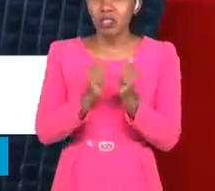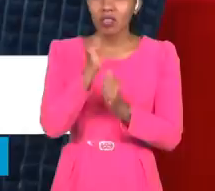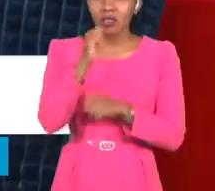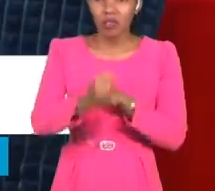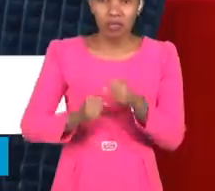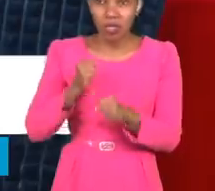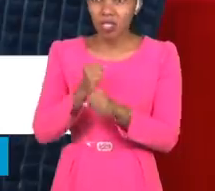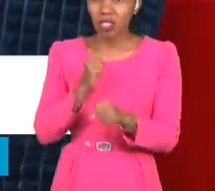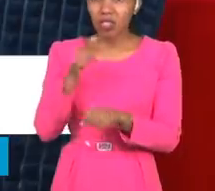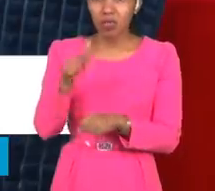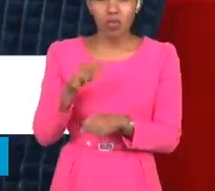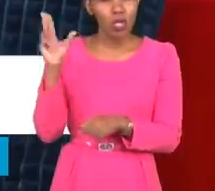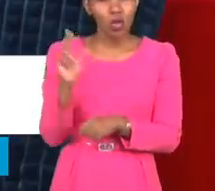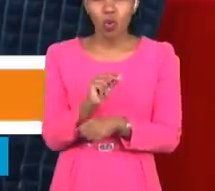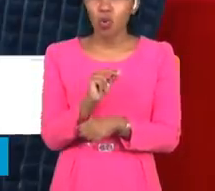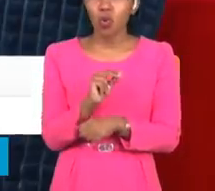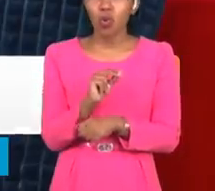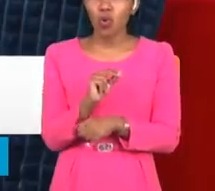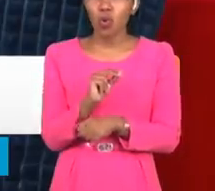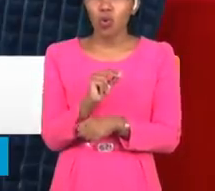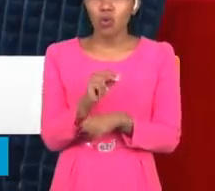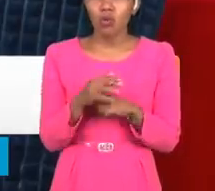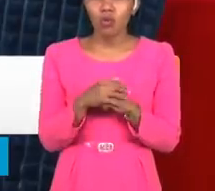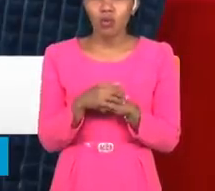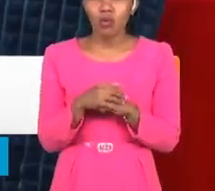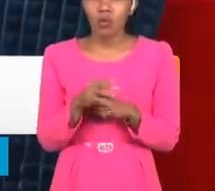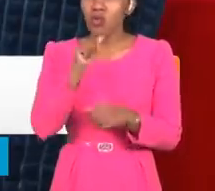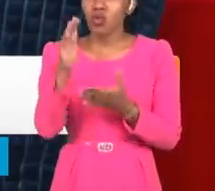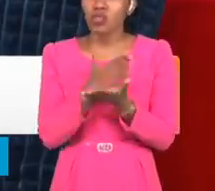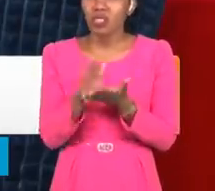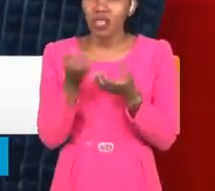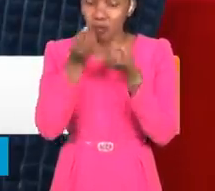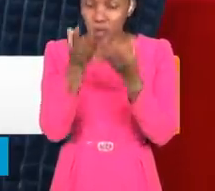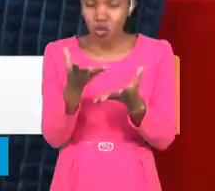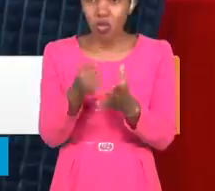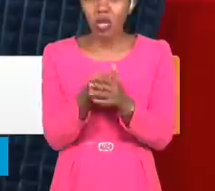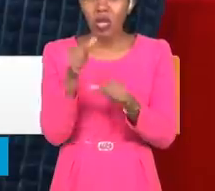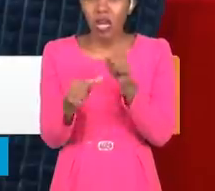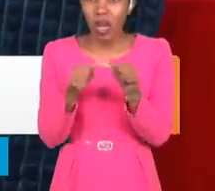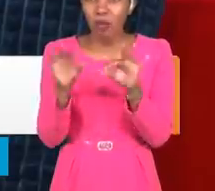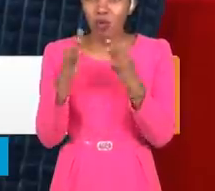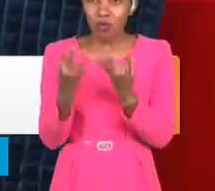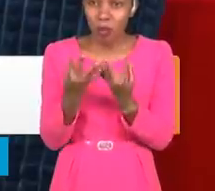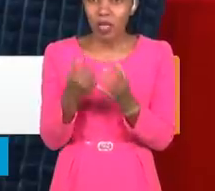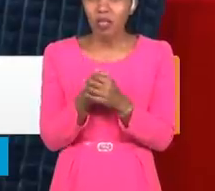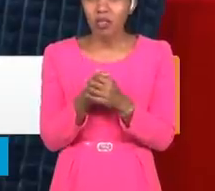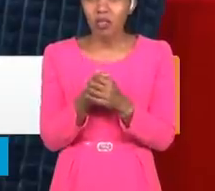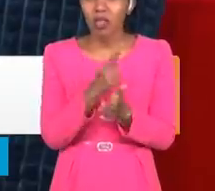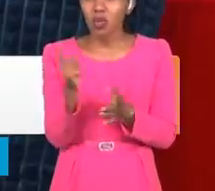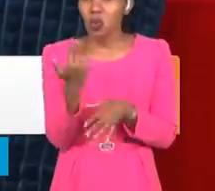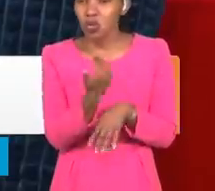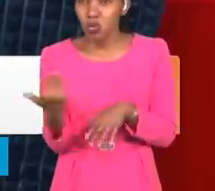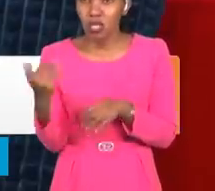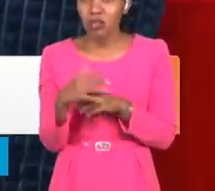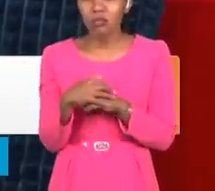today. It's crazy. No. I know. No. Another one. Yeah. Don't share information about your family, your